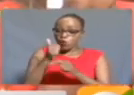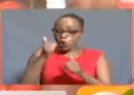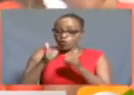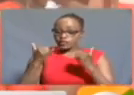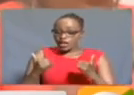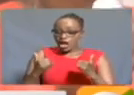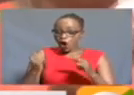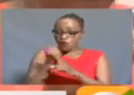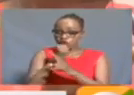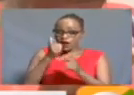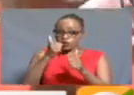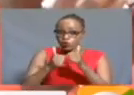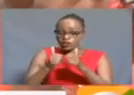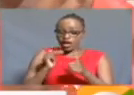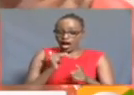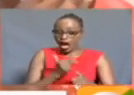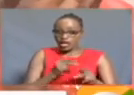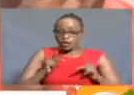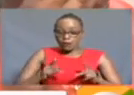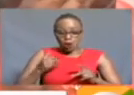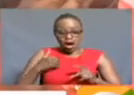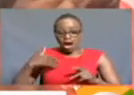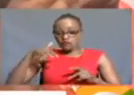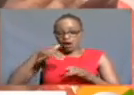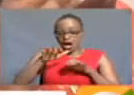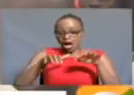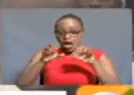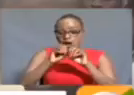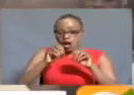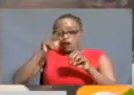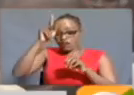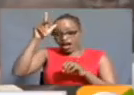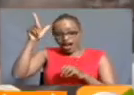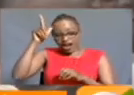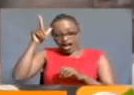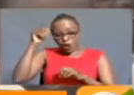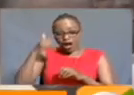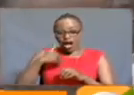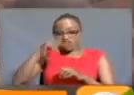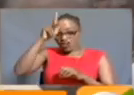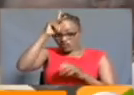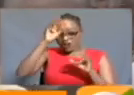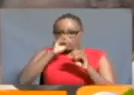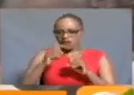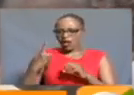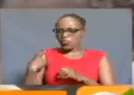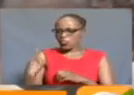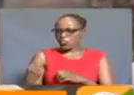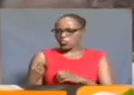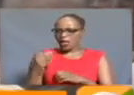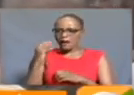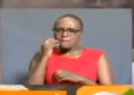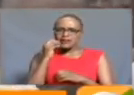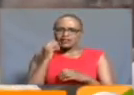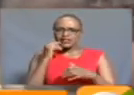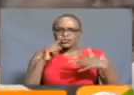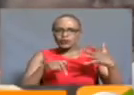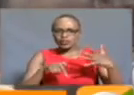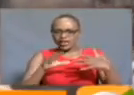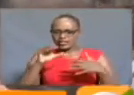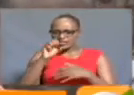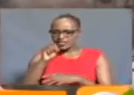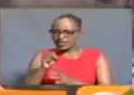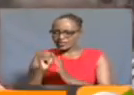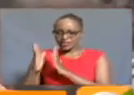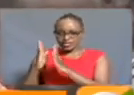tunapigana saa hii. Sisi watu ya Kainuk hatuna ng'ombe, hatuna mbuzi. Juzi Matiangi amesema CS